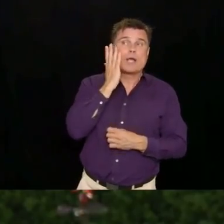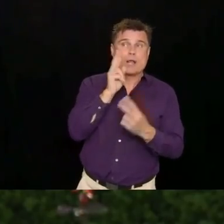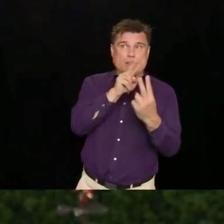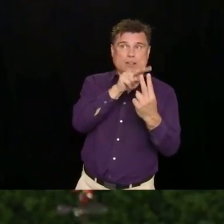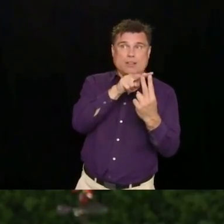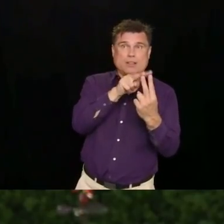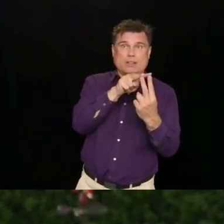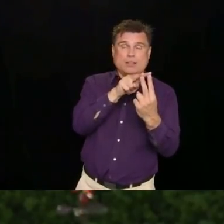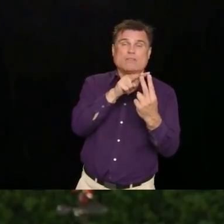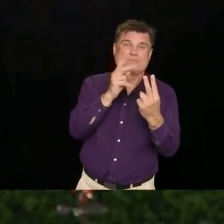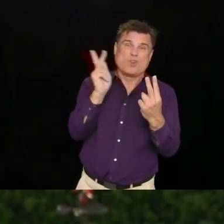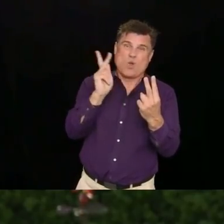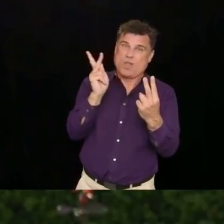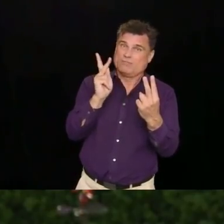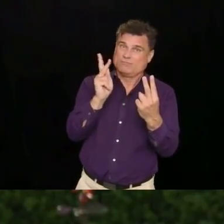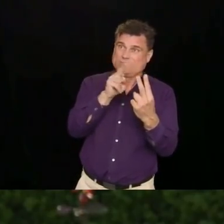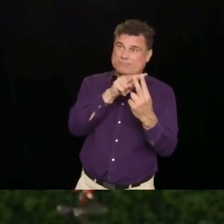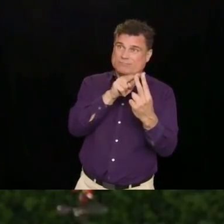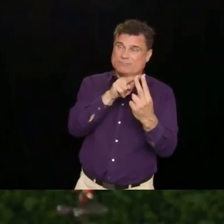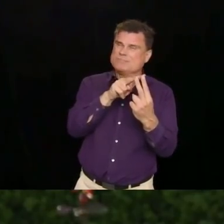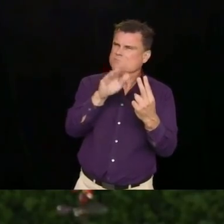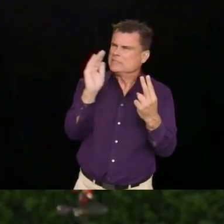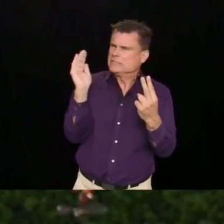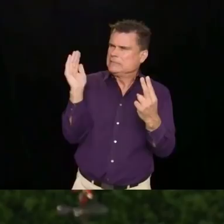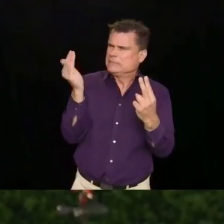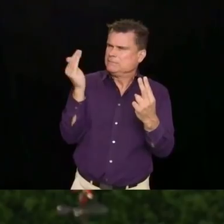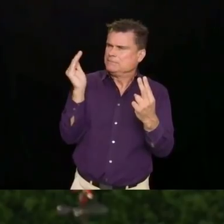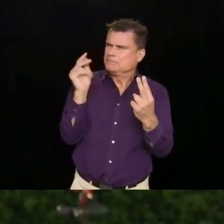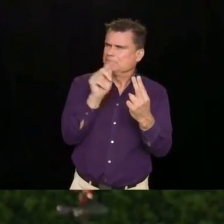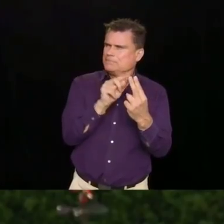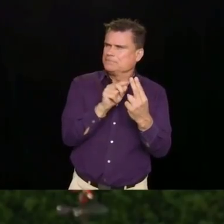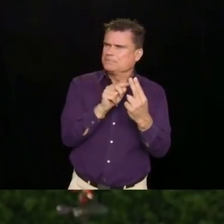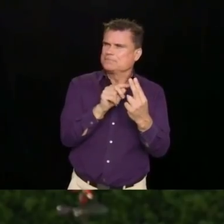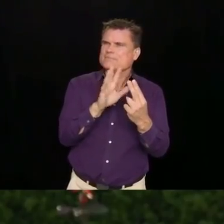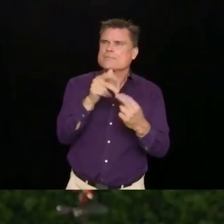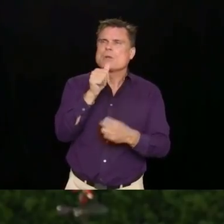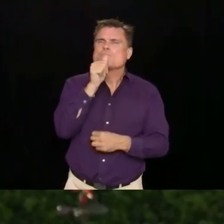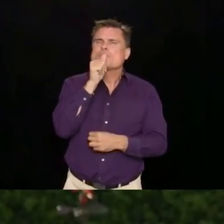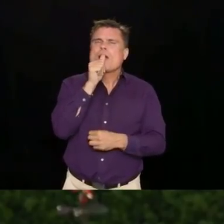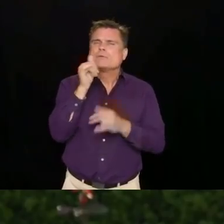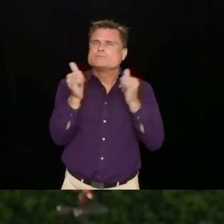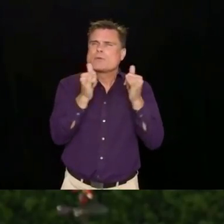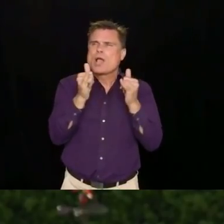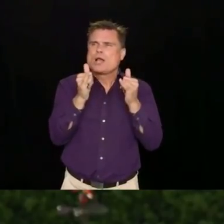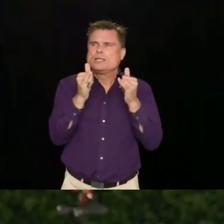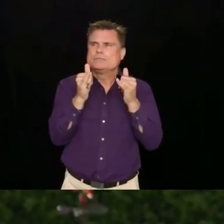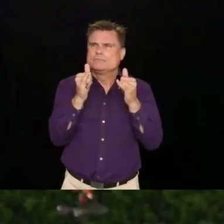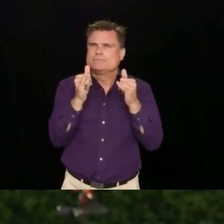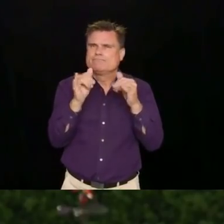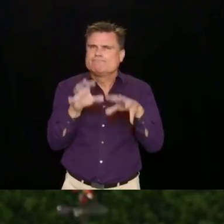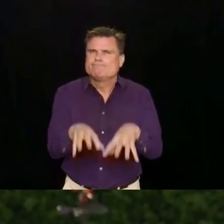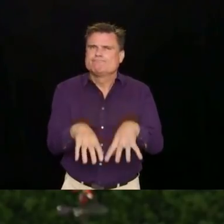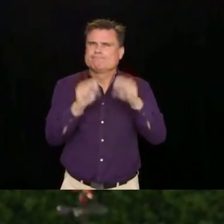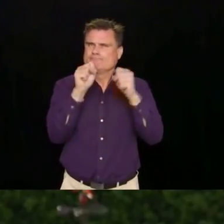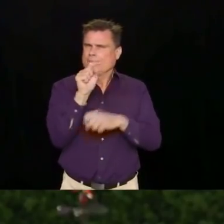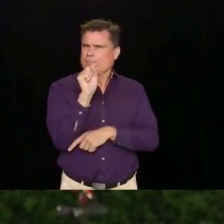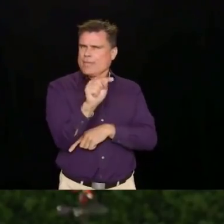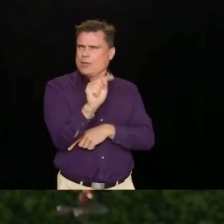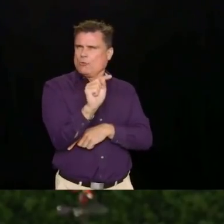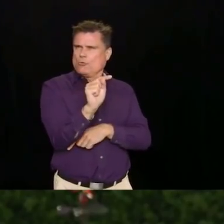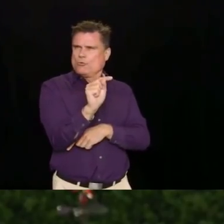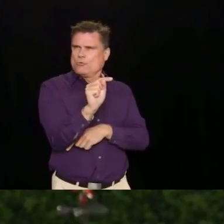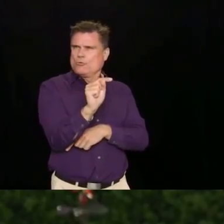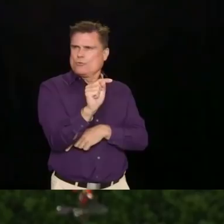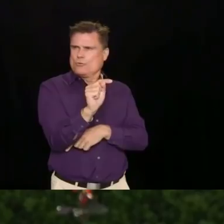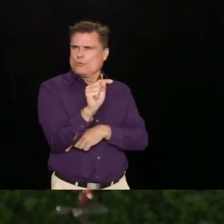the main inciting incident, it would appear, is were private parties held in those resort